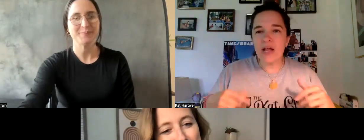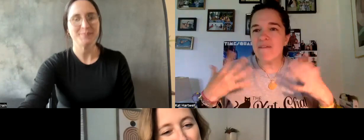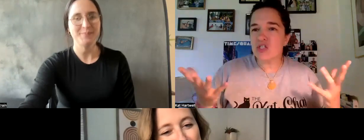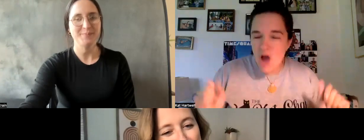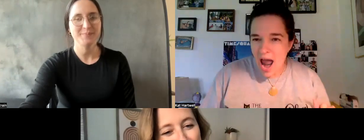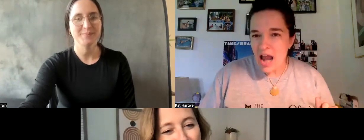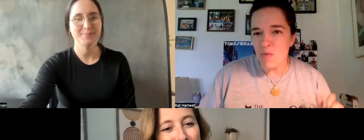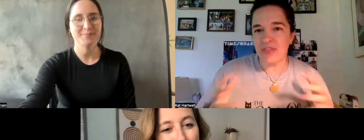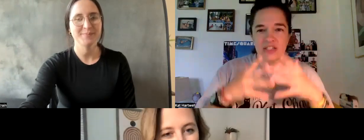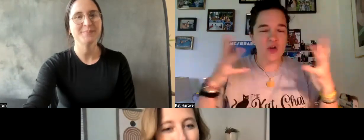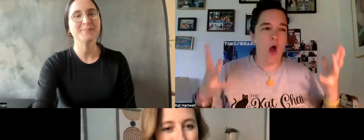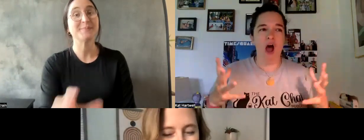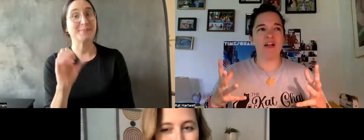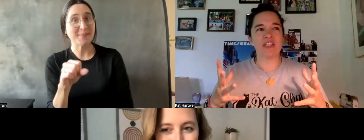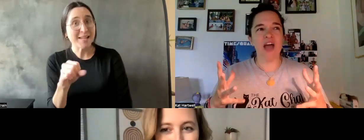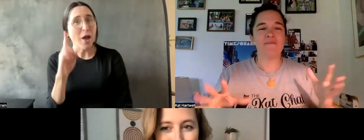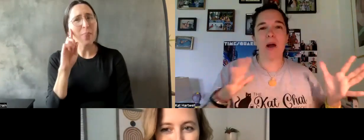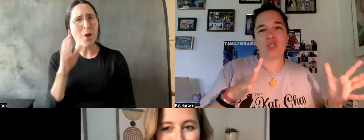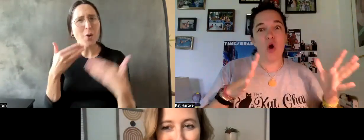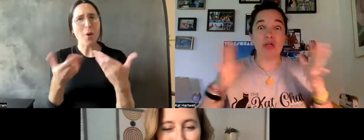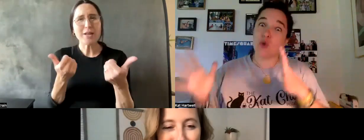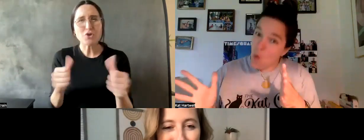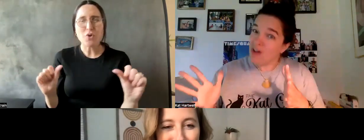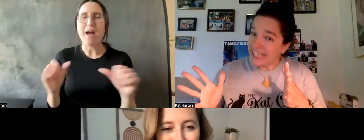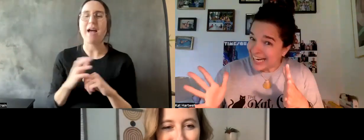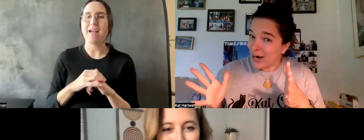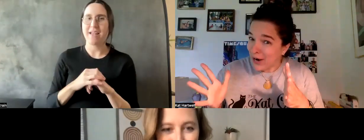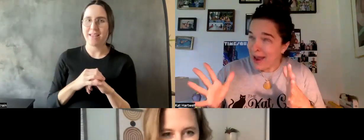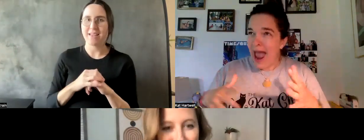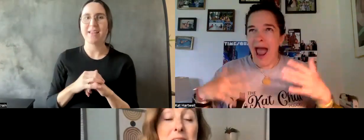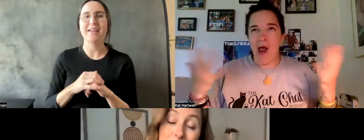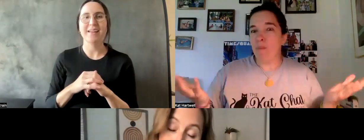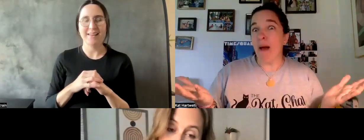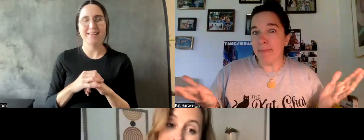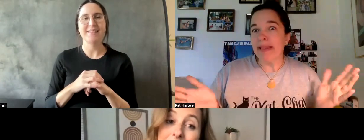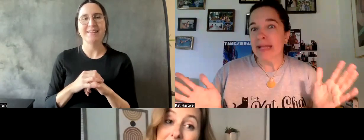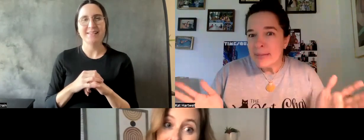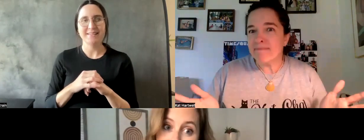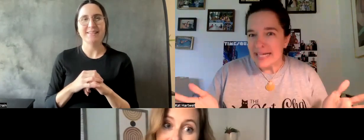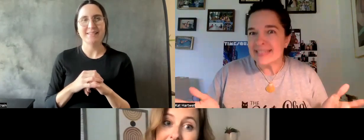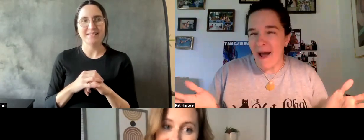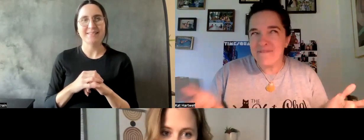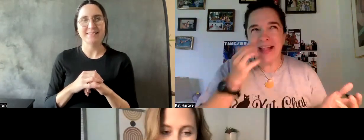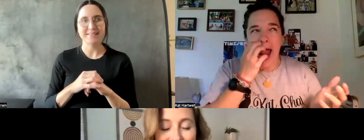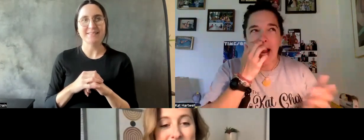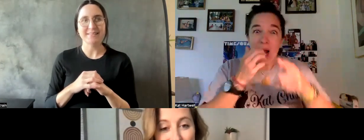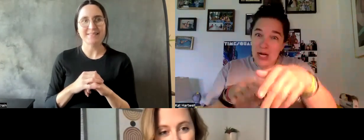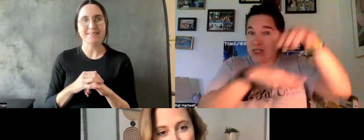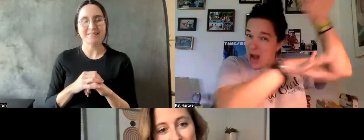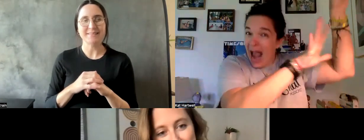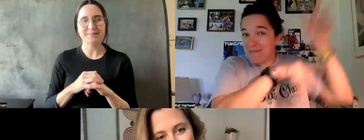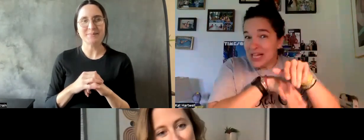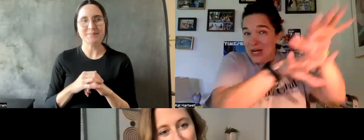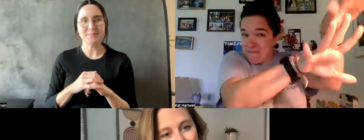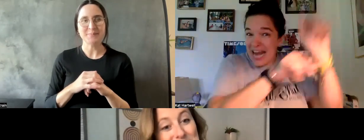think I'm gonna give it a try with the all the stuff, but during the school year, I probably limit myself. Like,